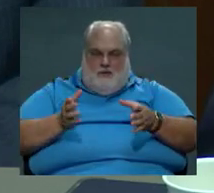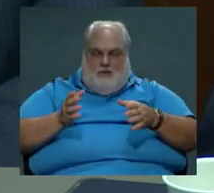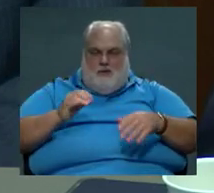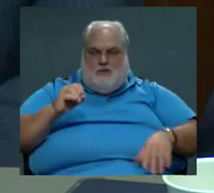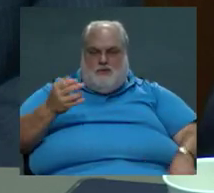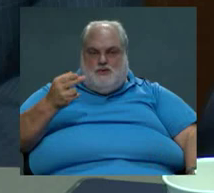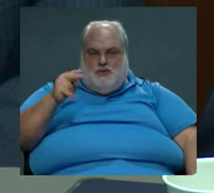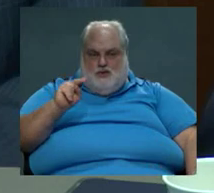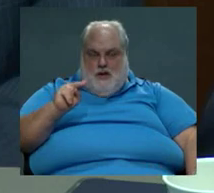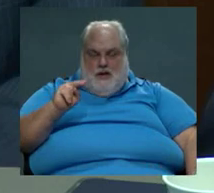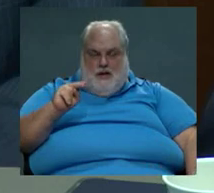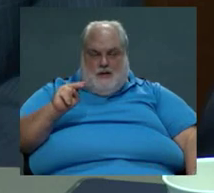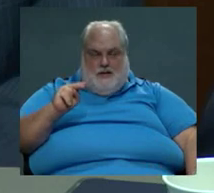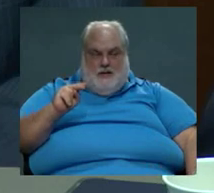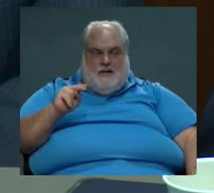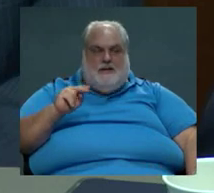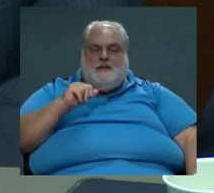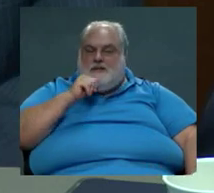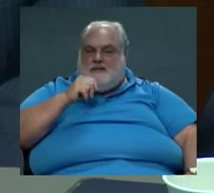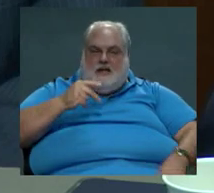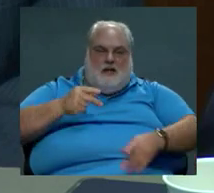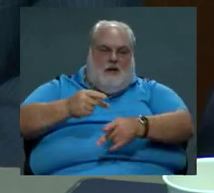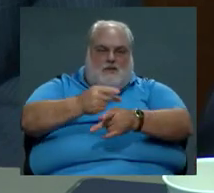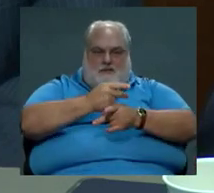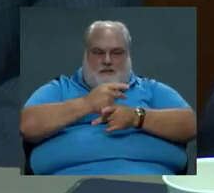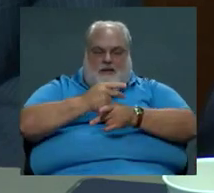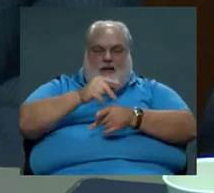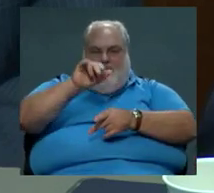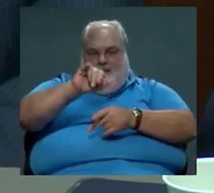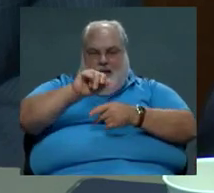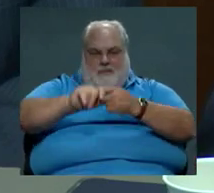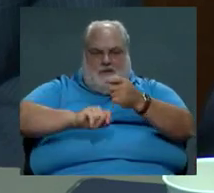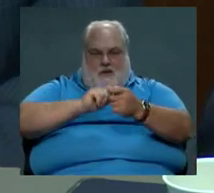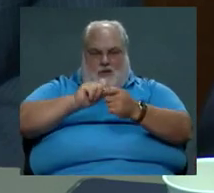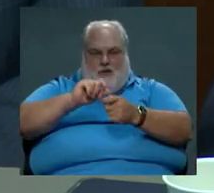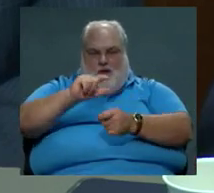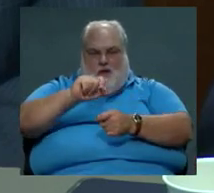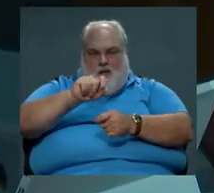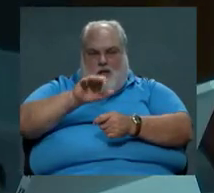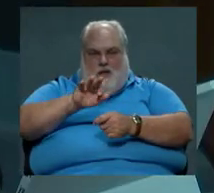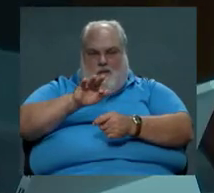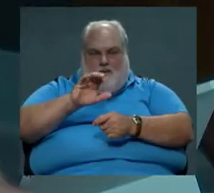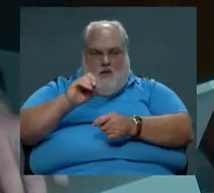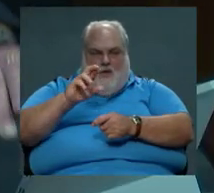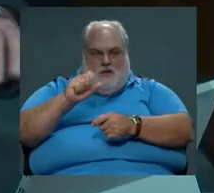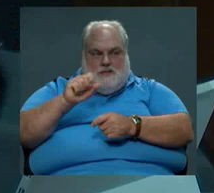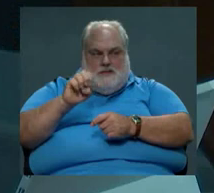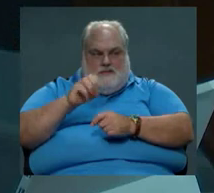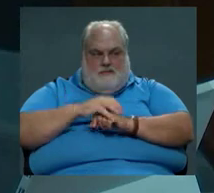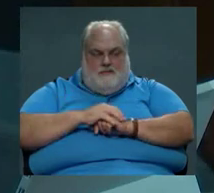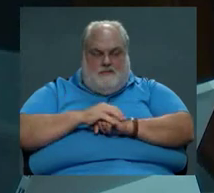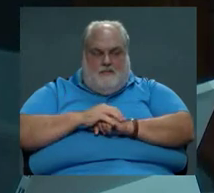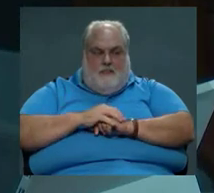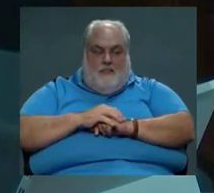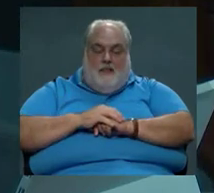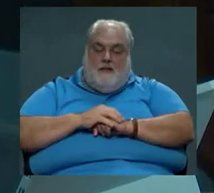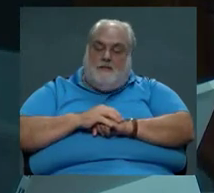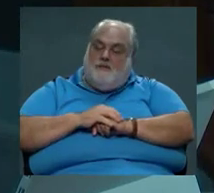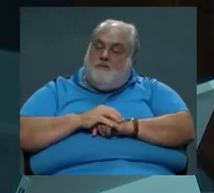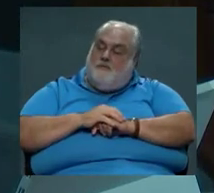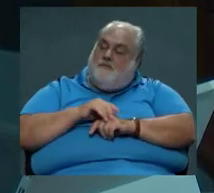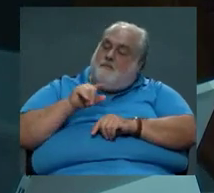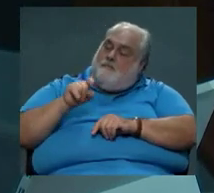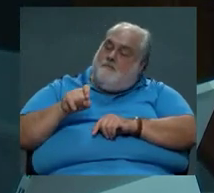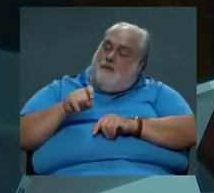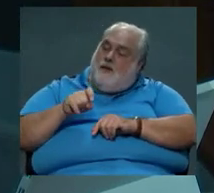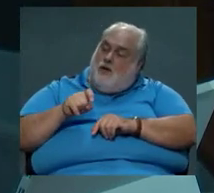John does not oversee that golf course. What oversight do you have, or do we have, on the people